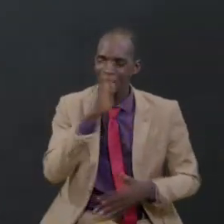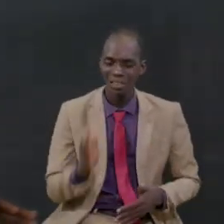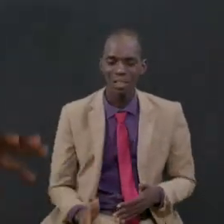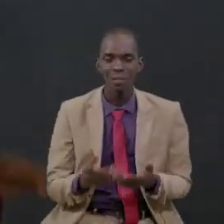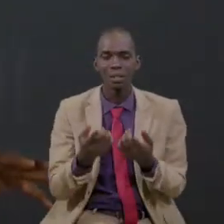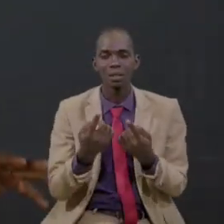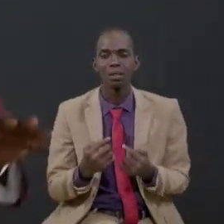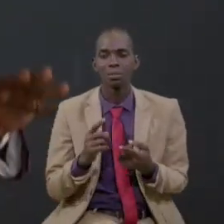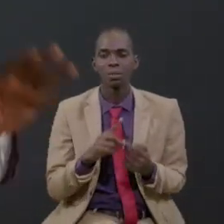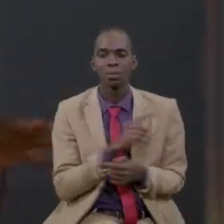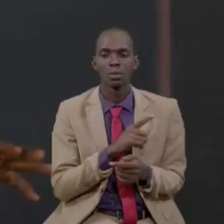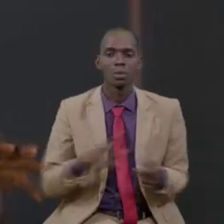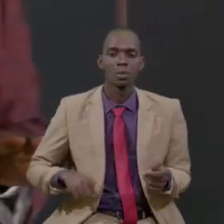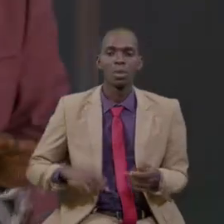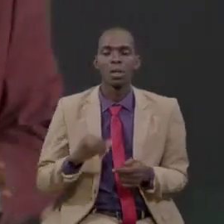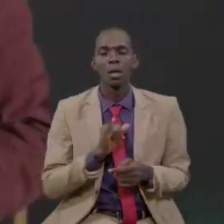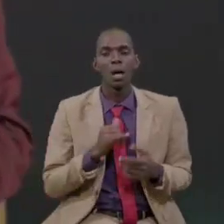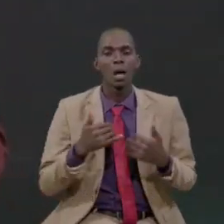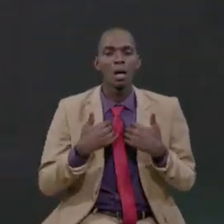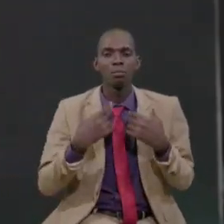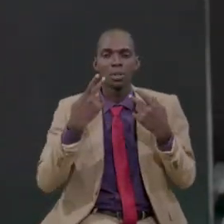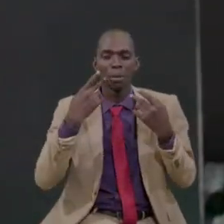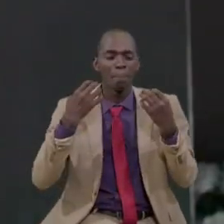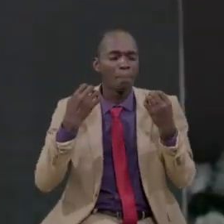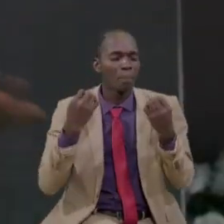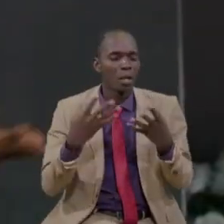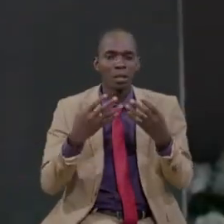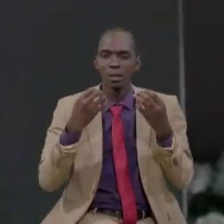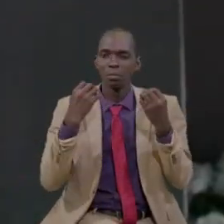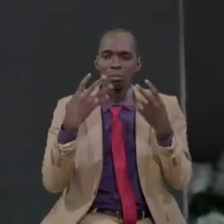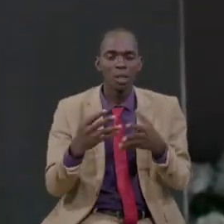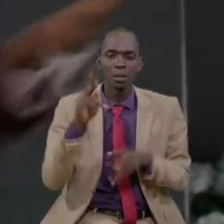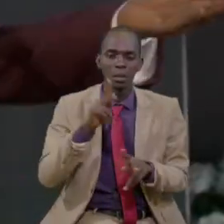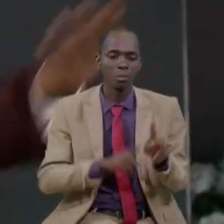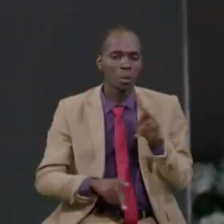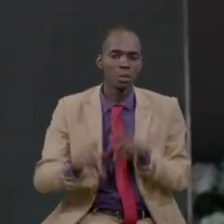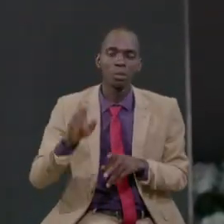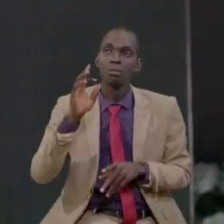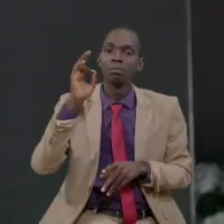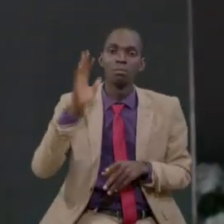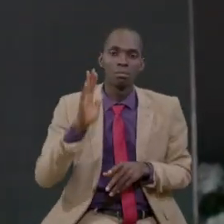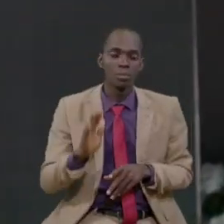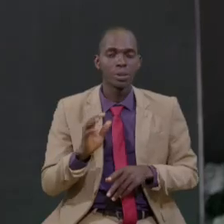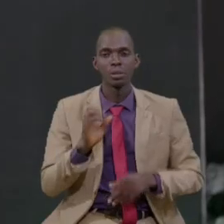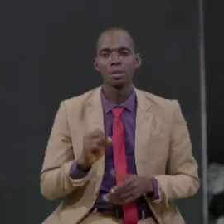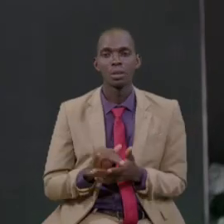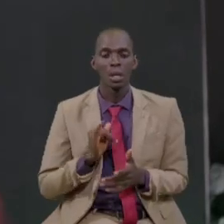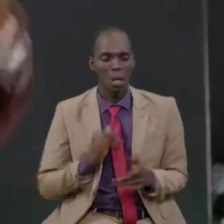many, many people, preachers, I've met them, I've spoken to some of